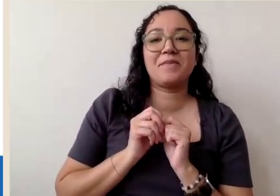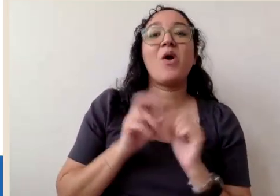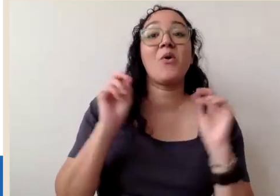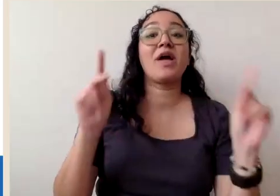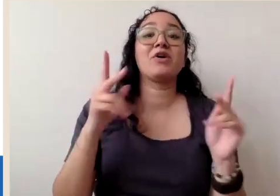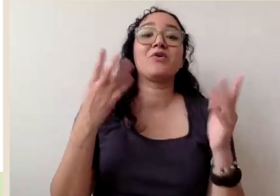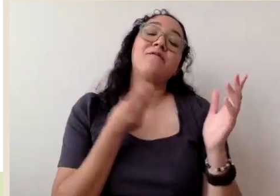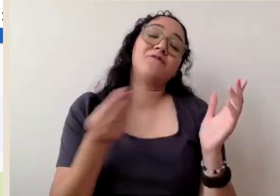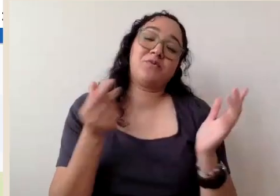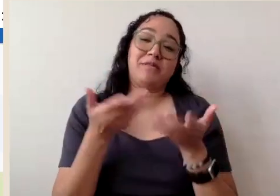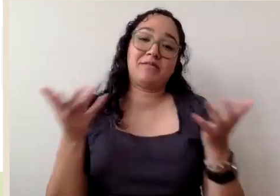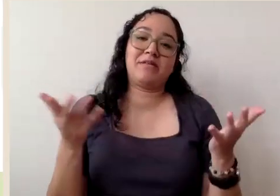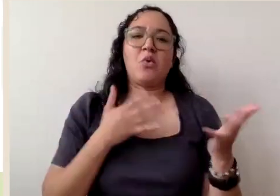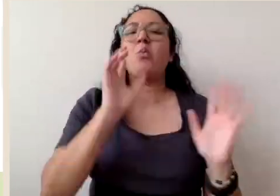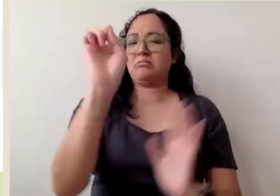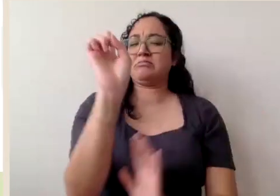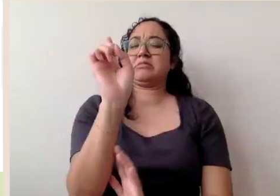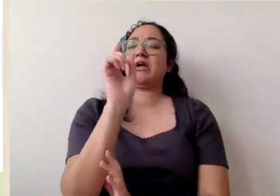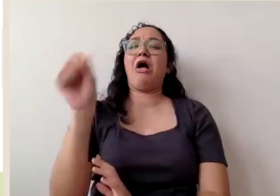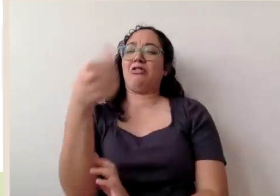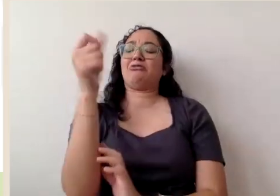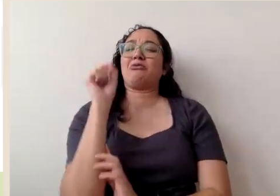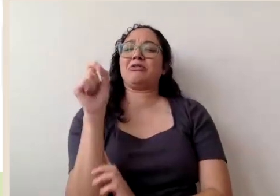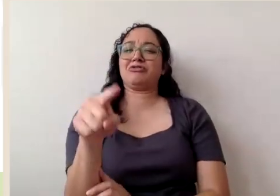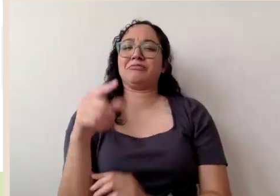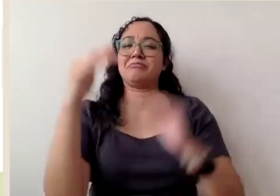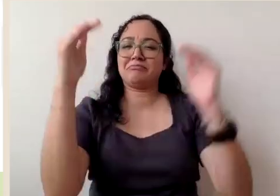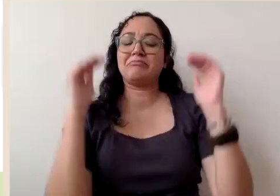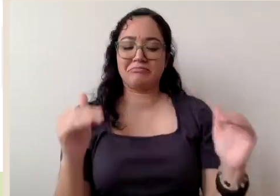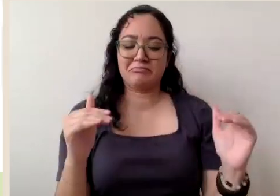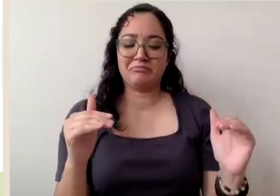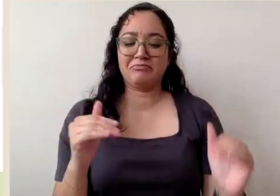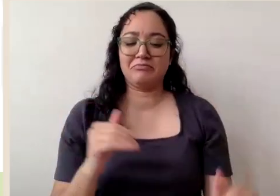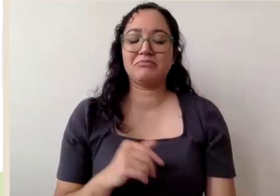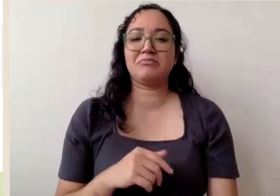So a couple things here. Well, actually, let me go to my next question. I'm going to go to my next question here.